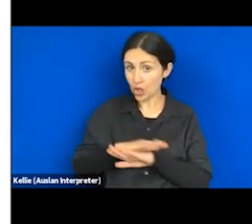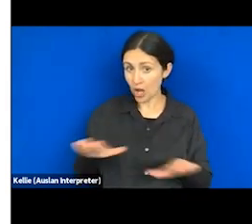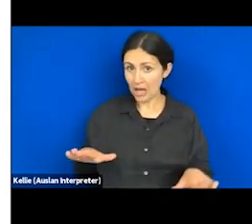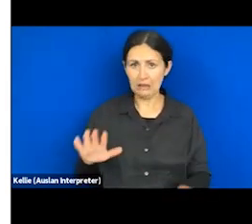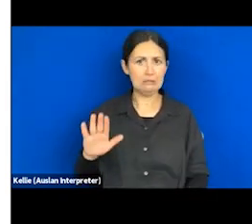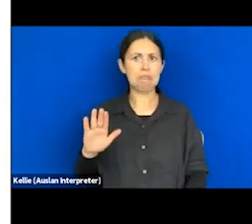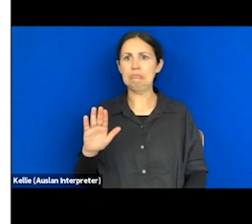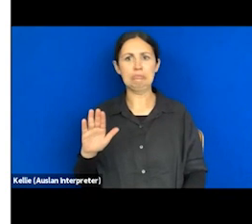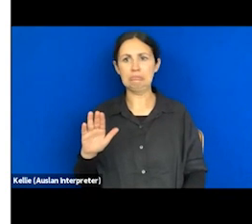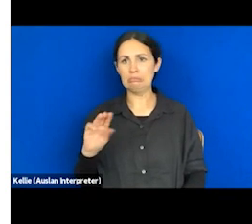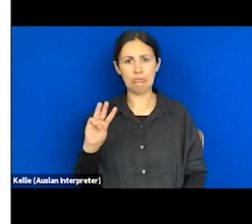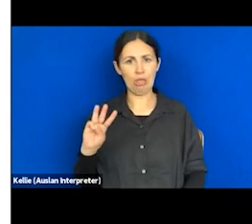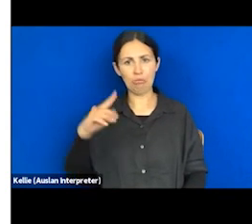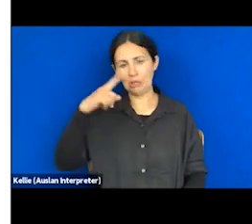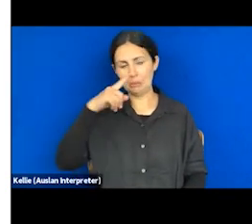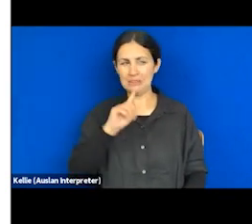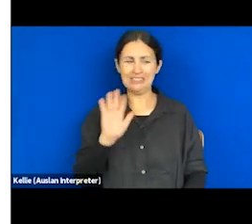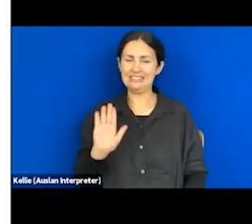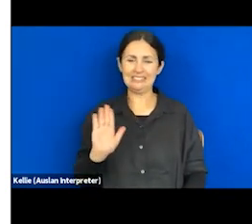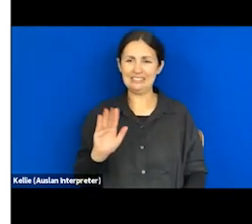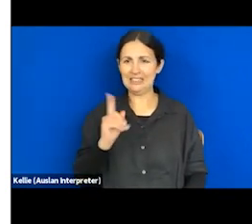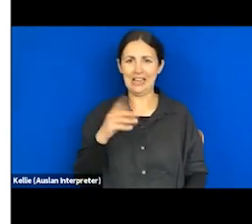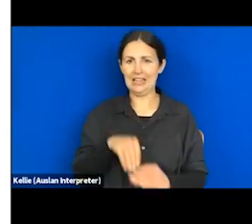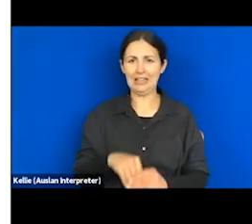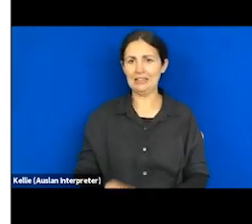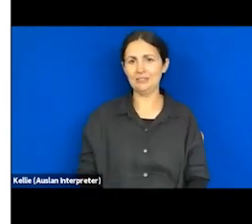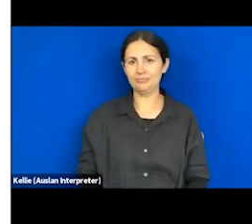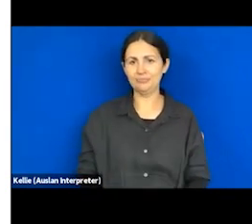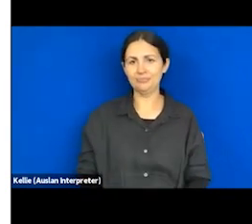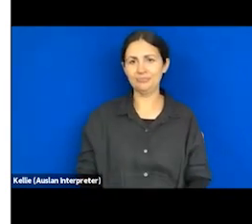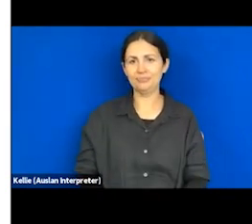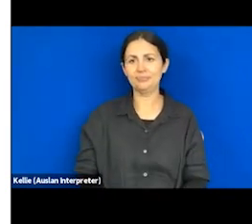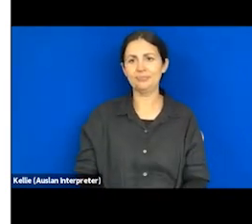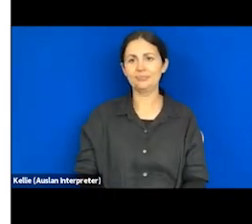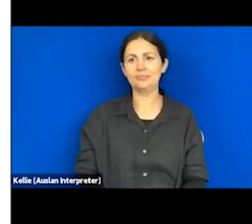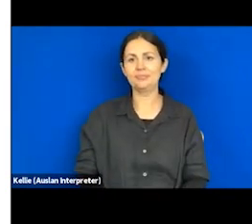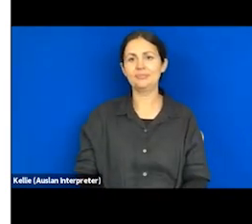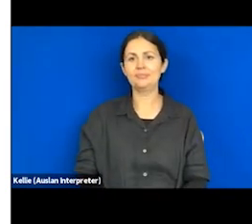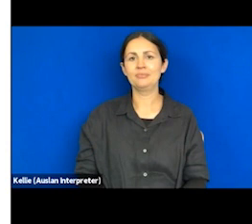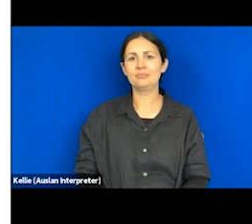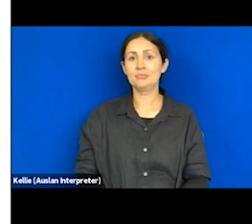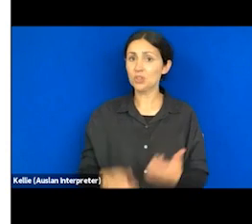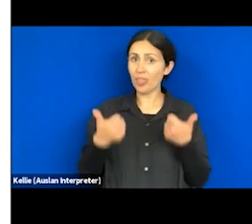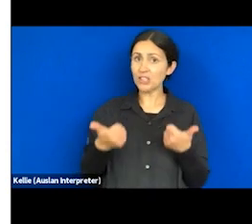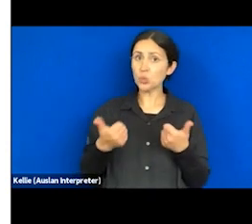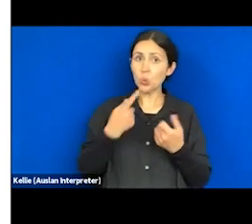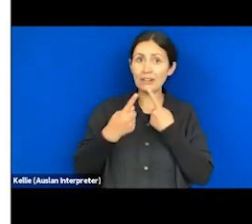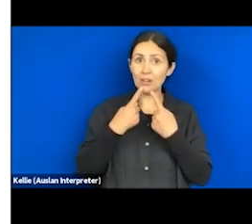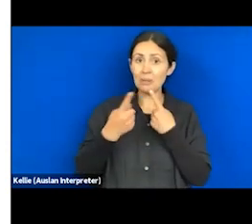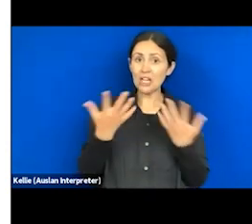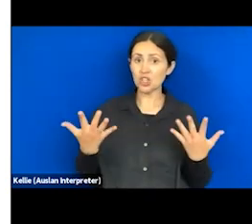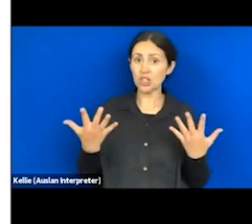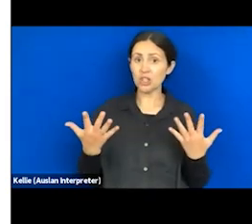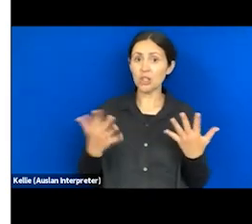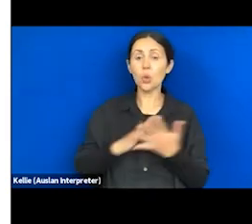the withdrawal unit as it is a public hospital. We feel like these preliminary results indicate quite a need and